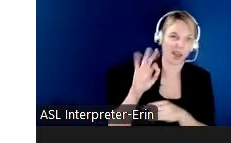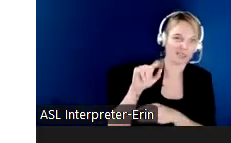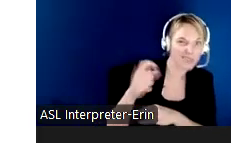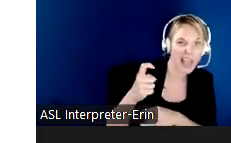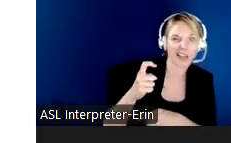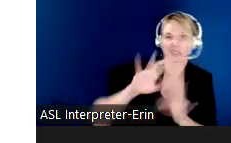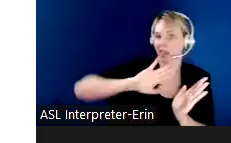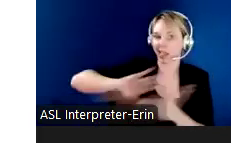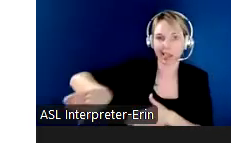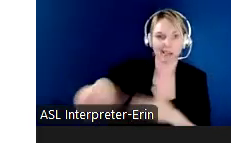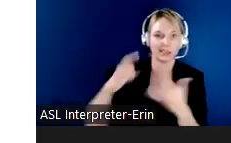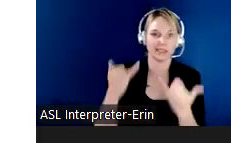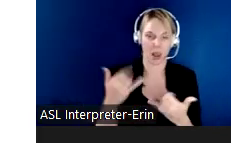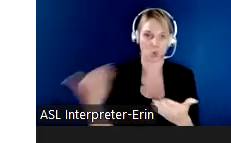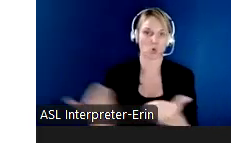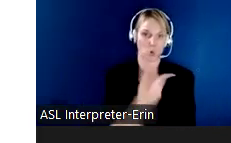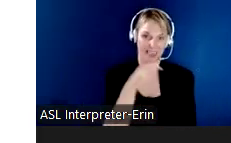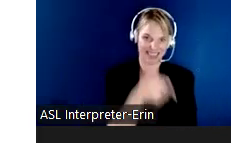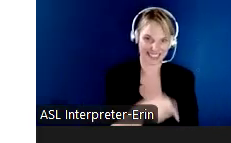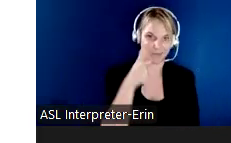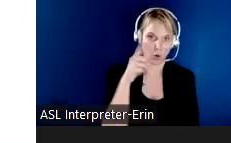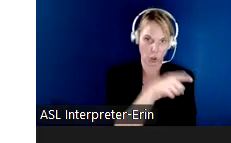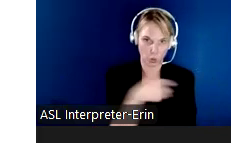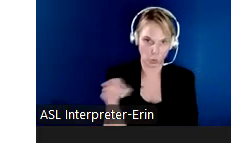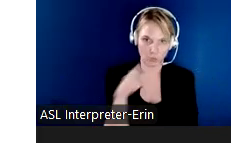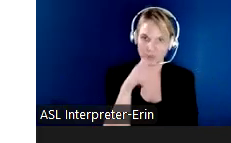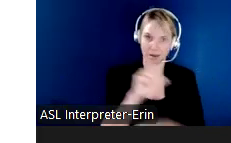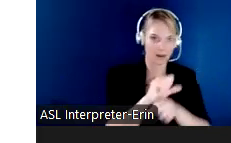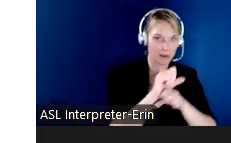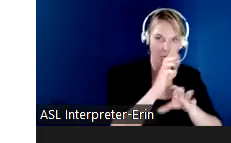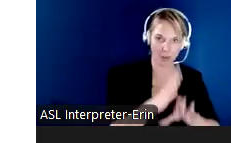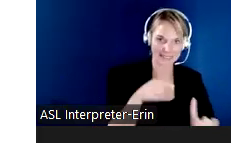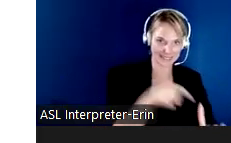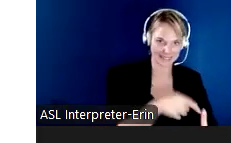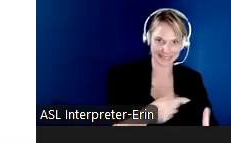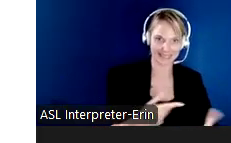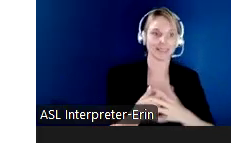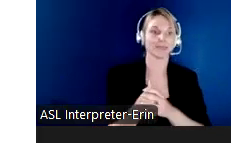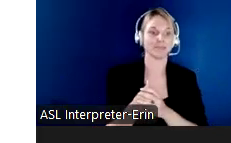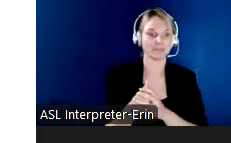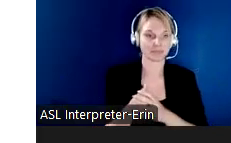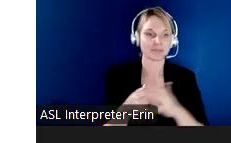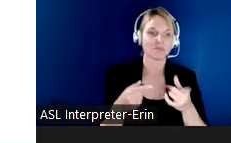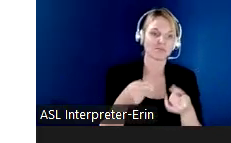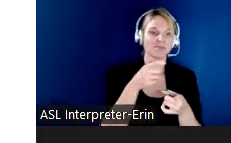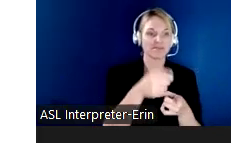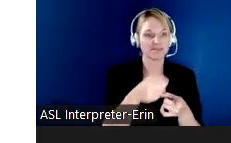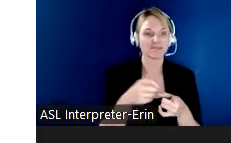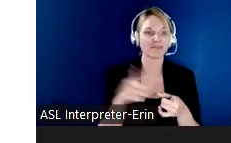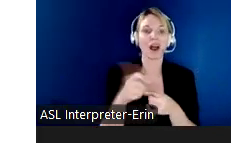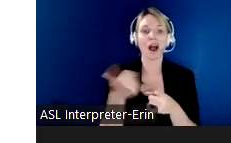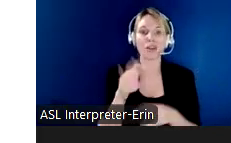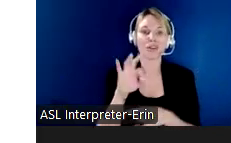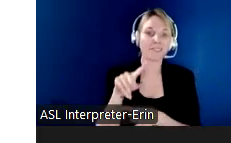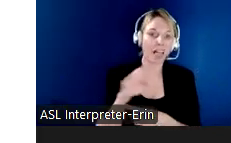Um, what are the other file types from that drop menu on a send a file page, which I just showed you guys? Basically, those are some other options that are used